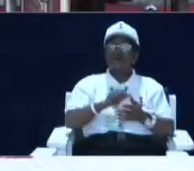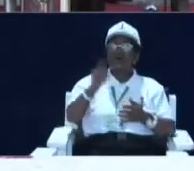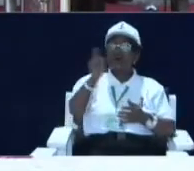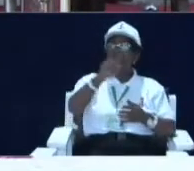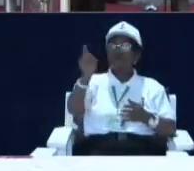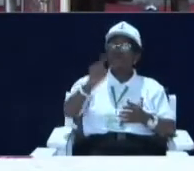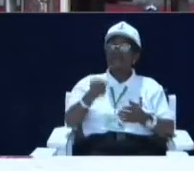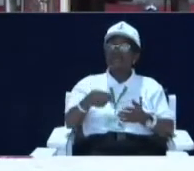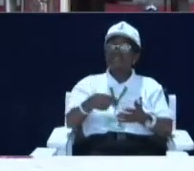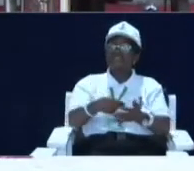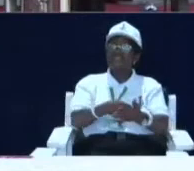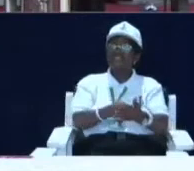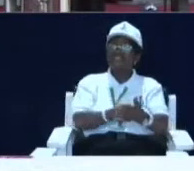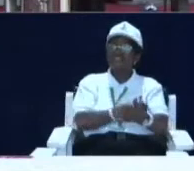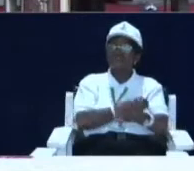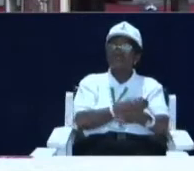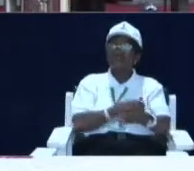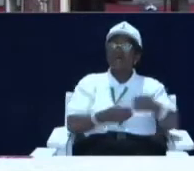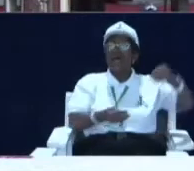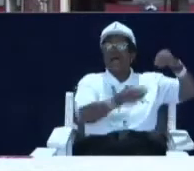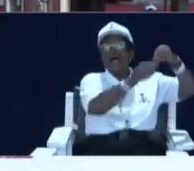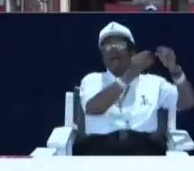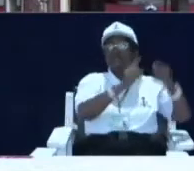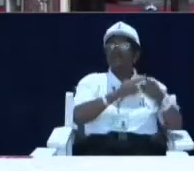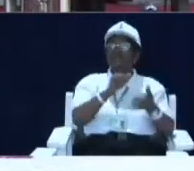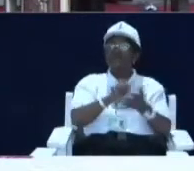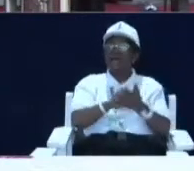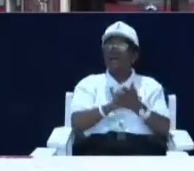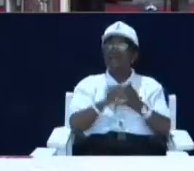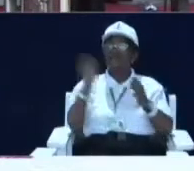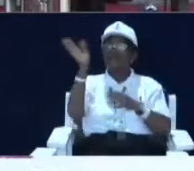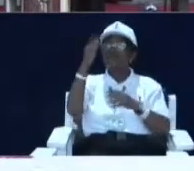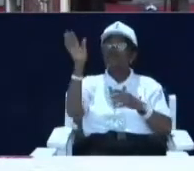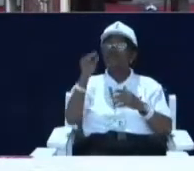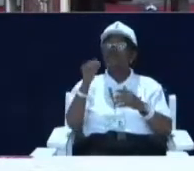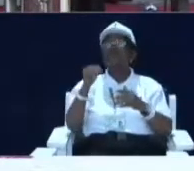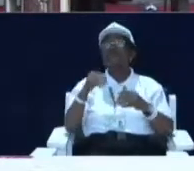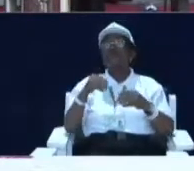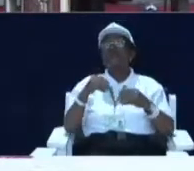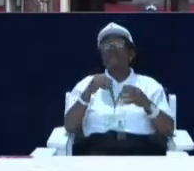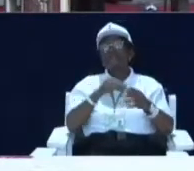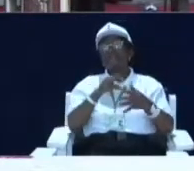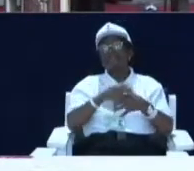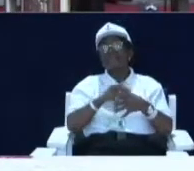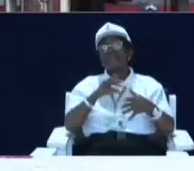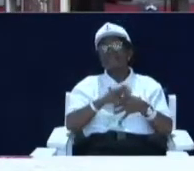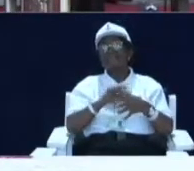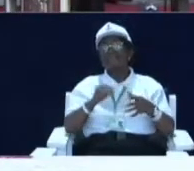And then they add to that bush meat, like deer,